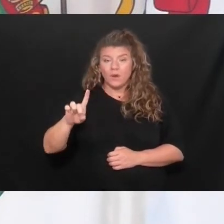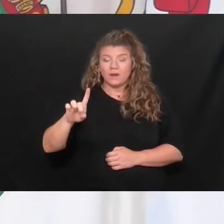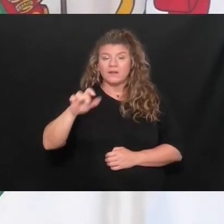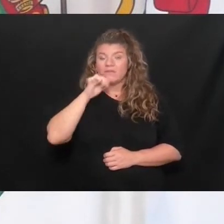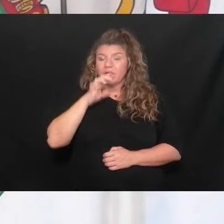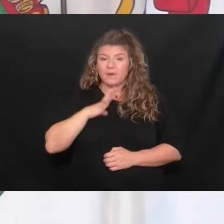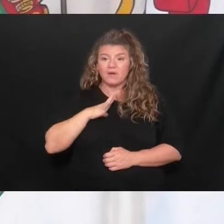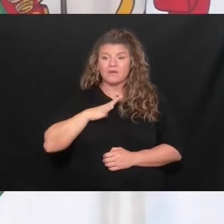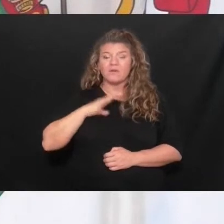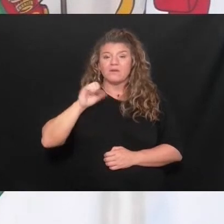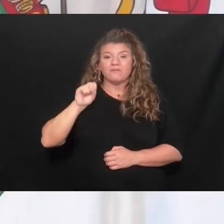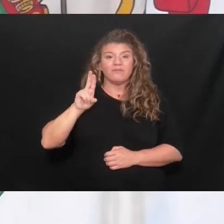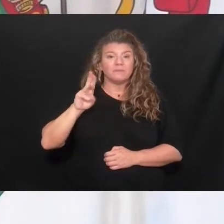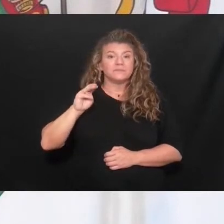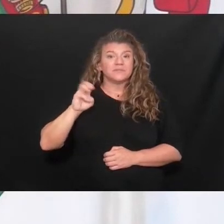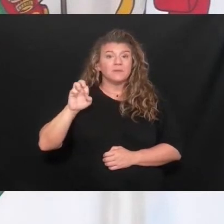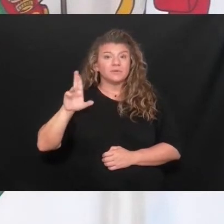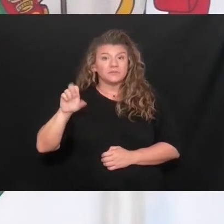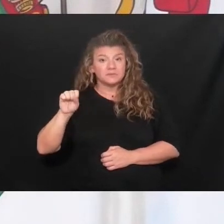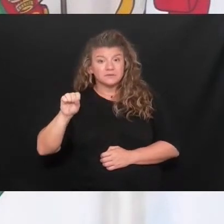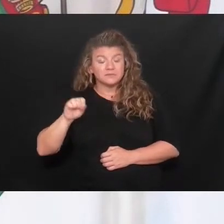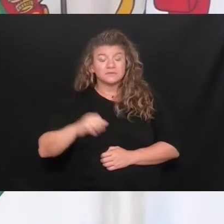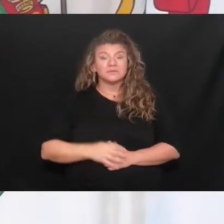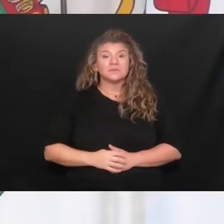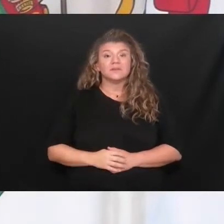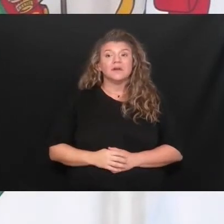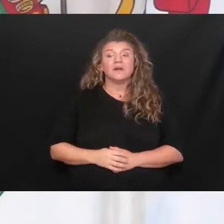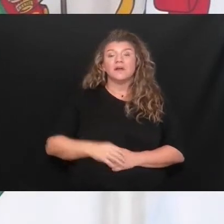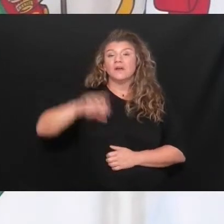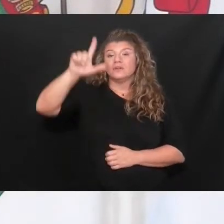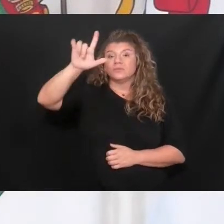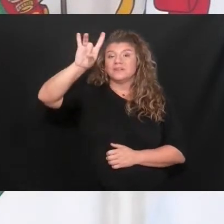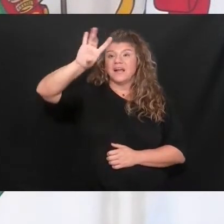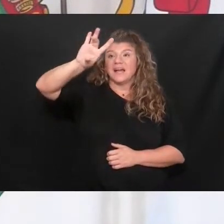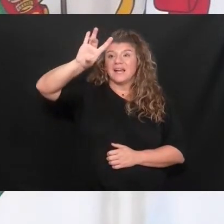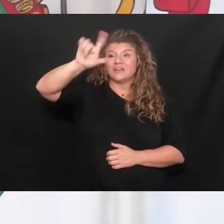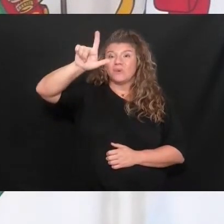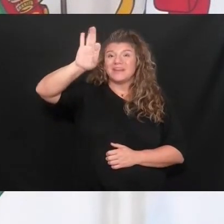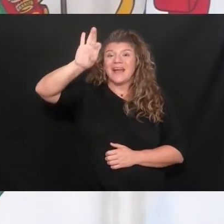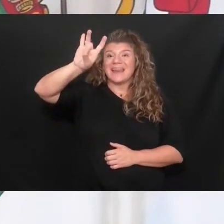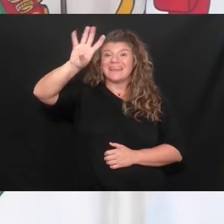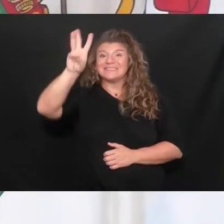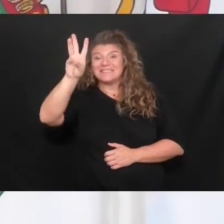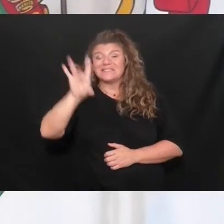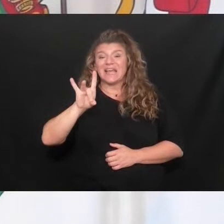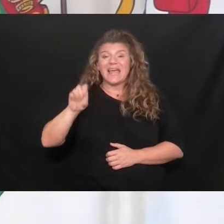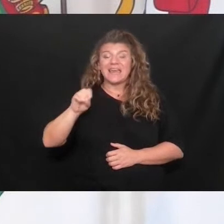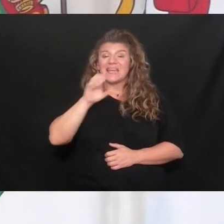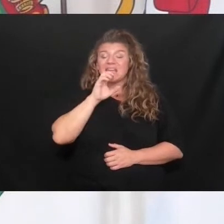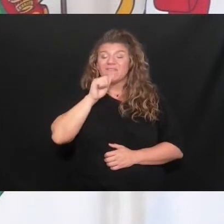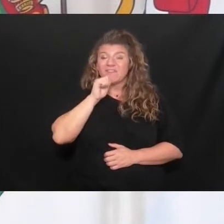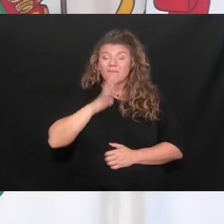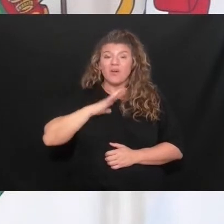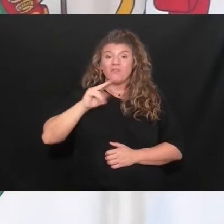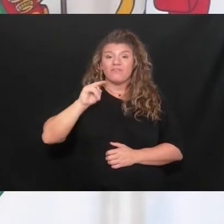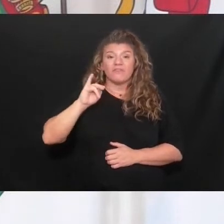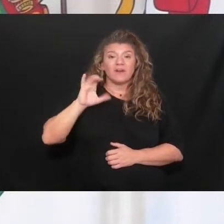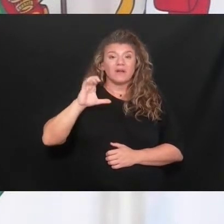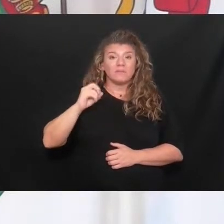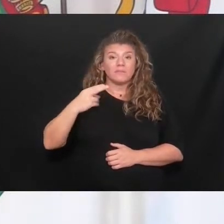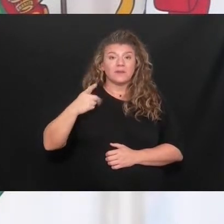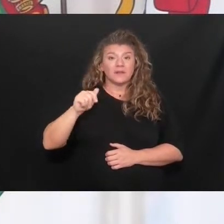41-year-old female from Summers County. The 2,986th death, an 80-year-old female from Nicholas County.